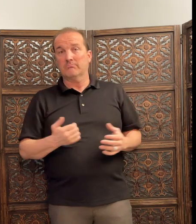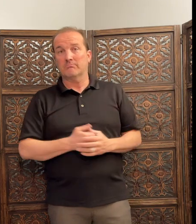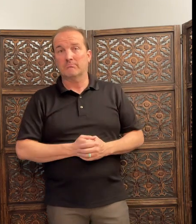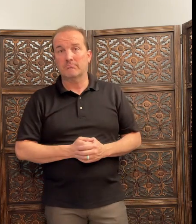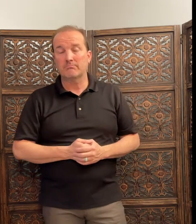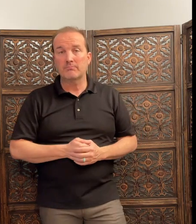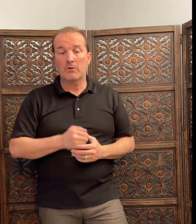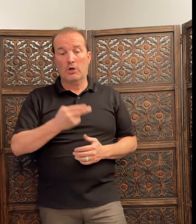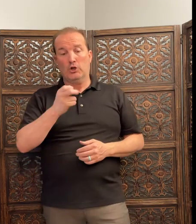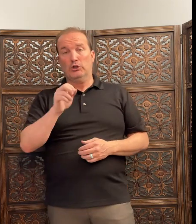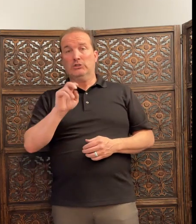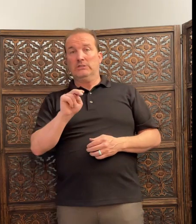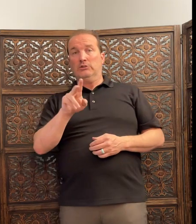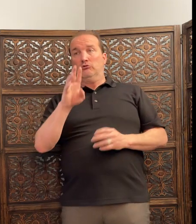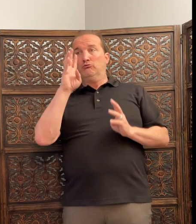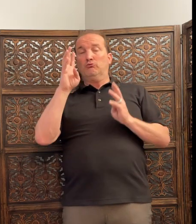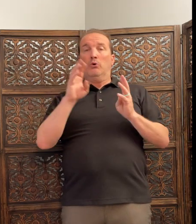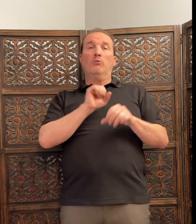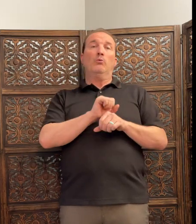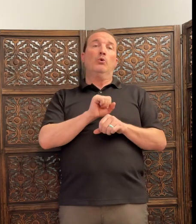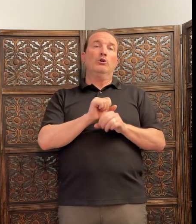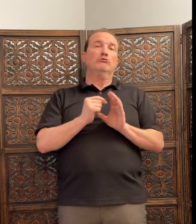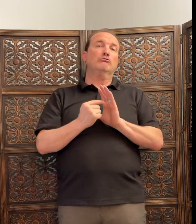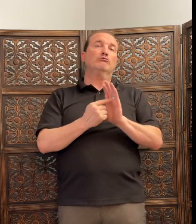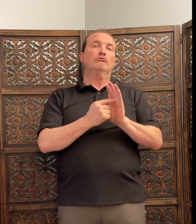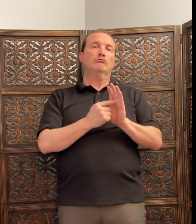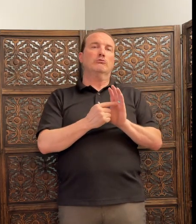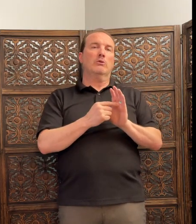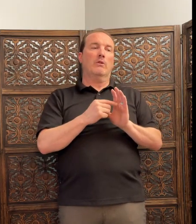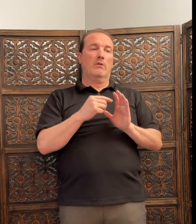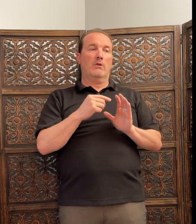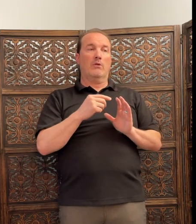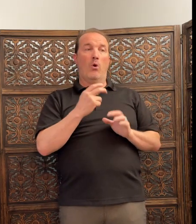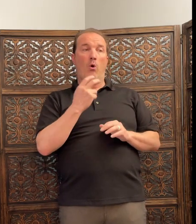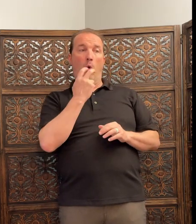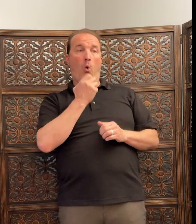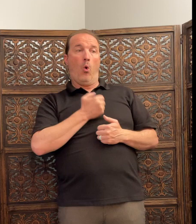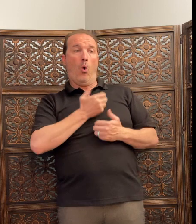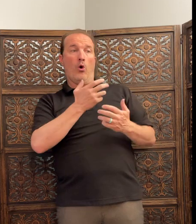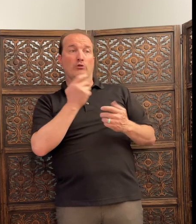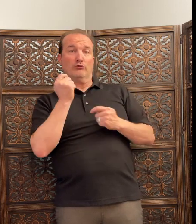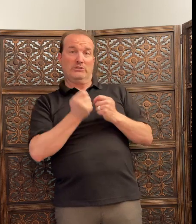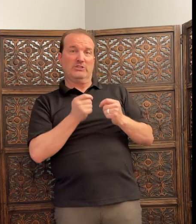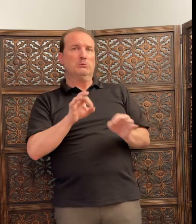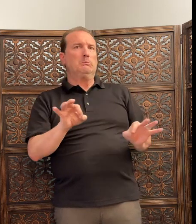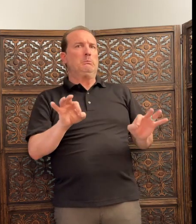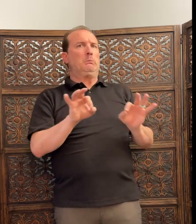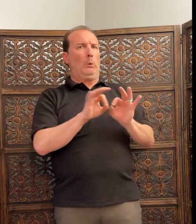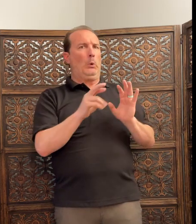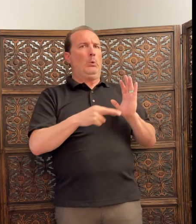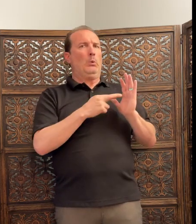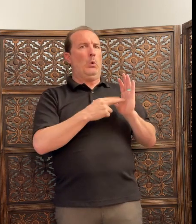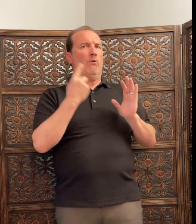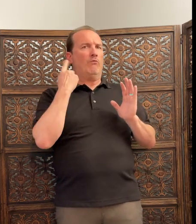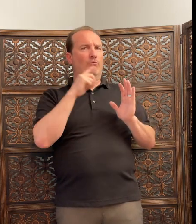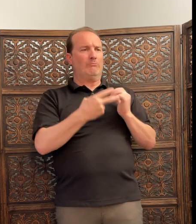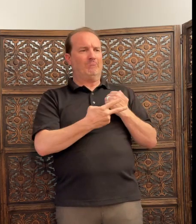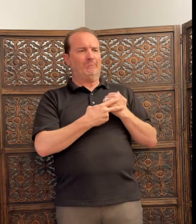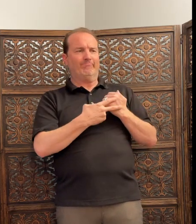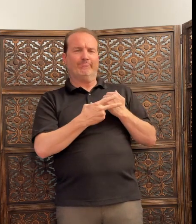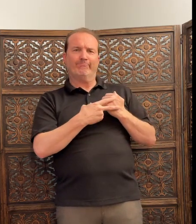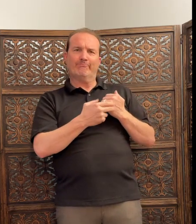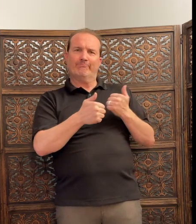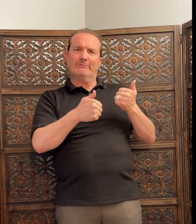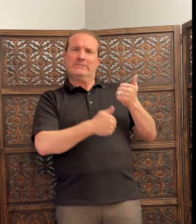today. Hurston's creative works demonstrate how keeping the oral traditions do play an important role in